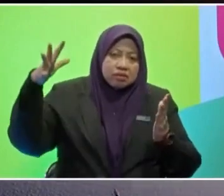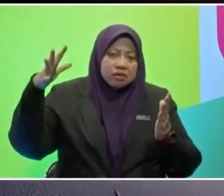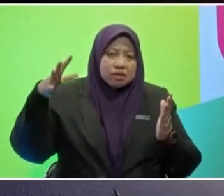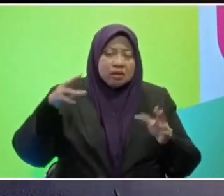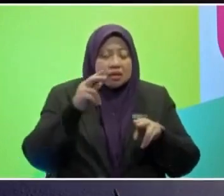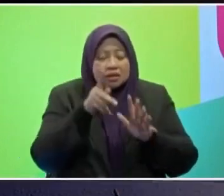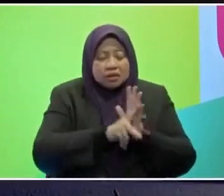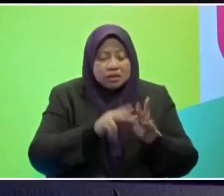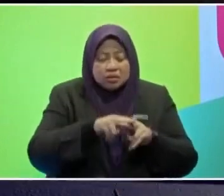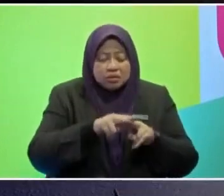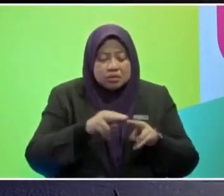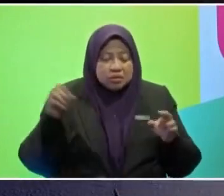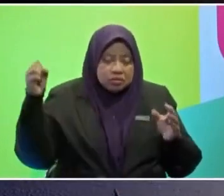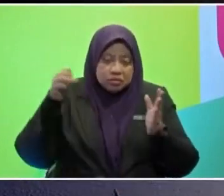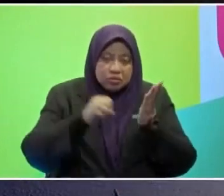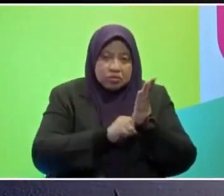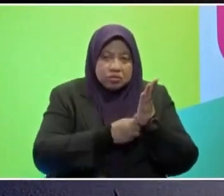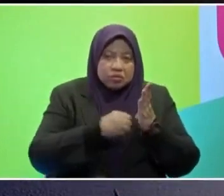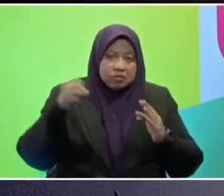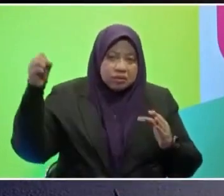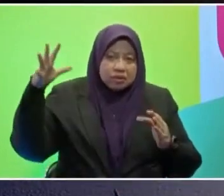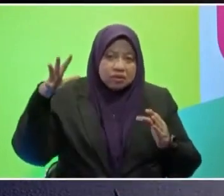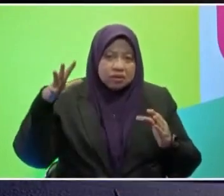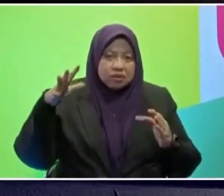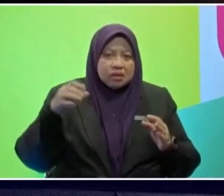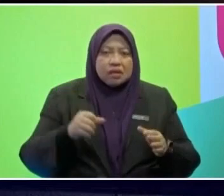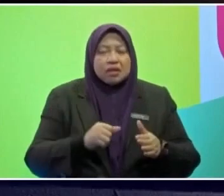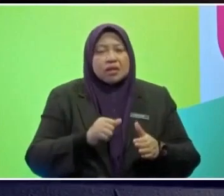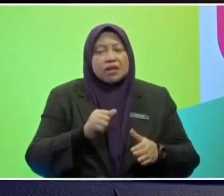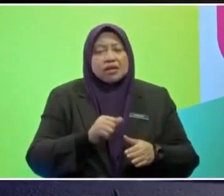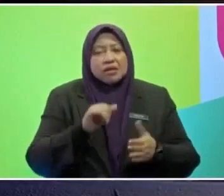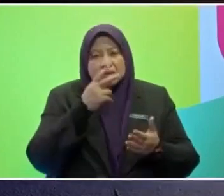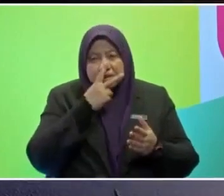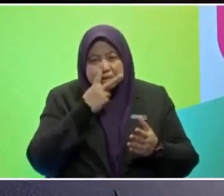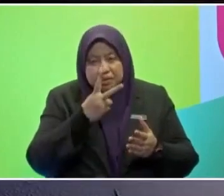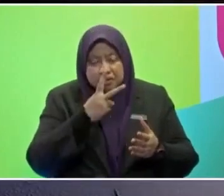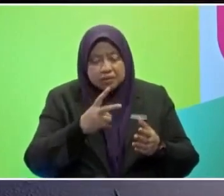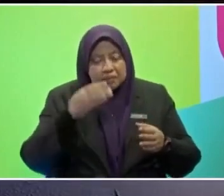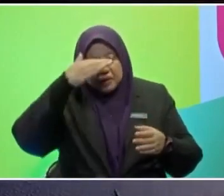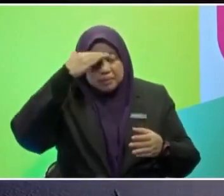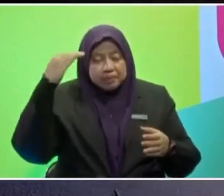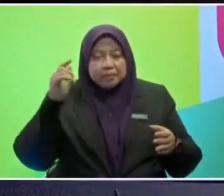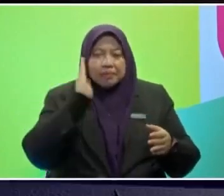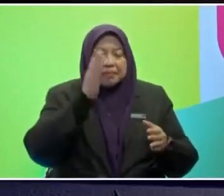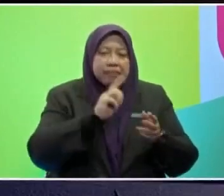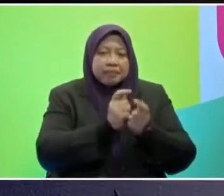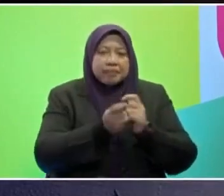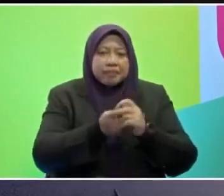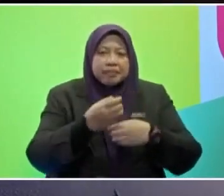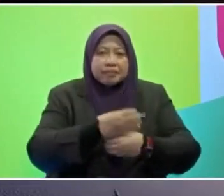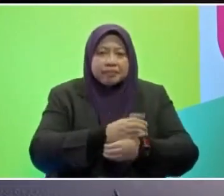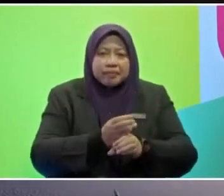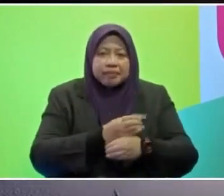That is what is meant by orientation of object. No, the position of the light source. Right. Okay, now we're going to look